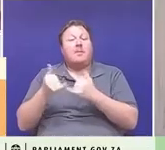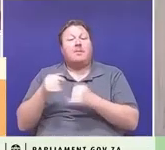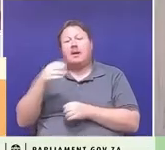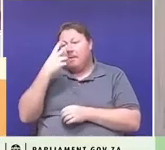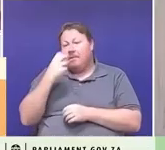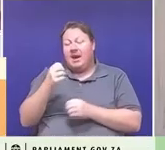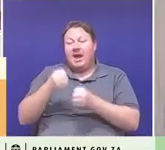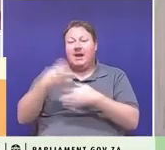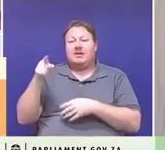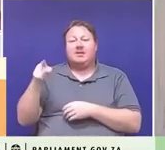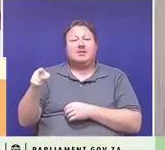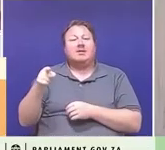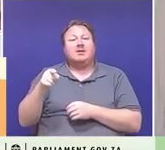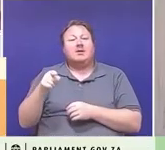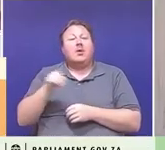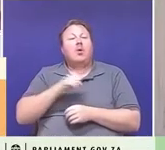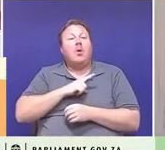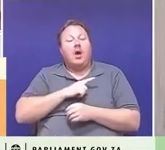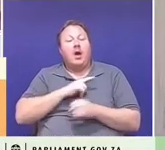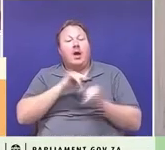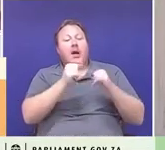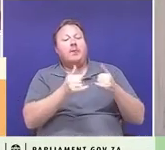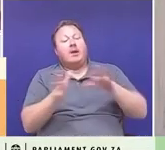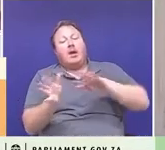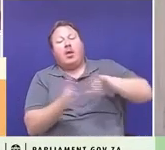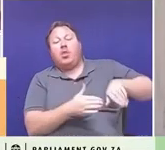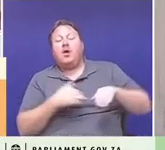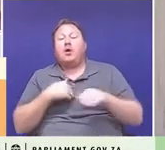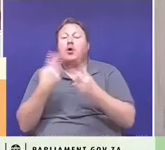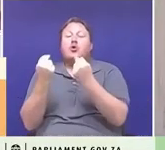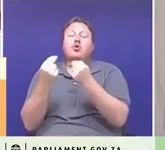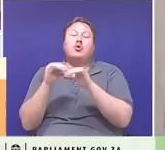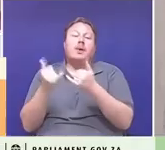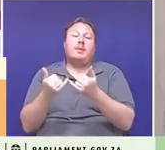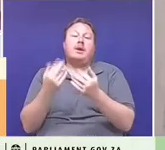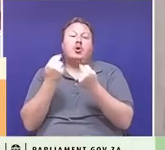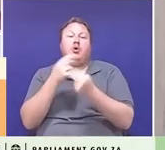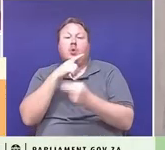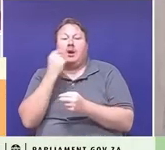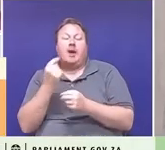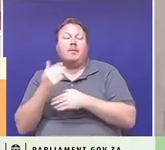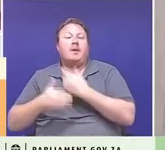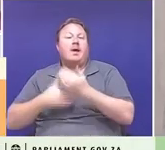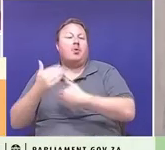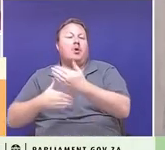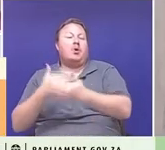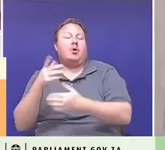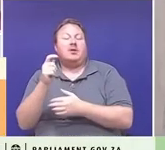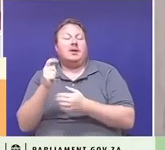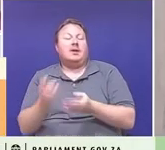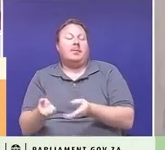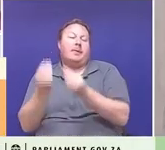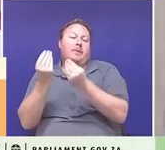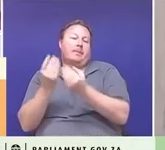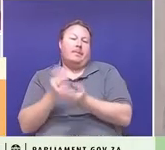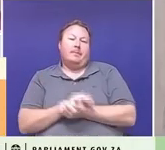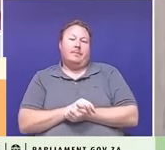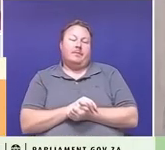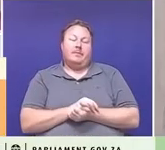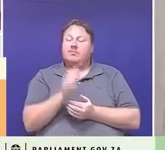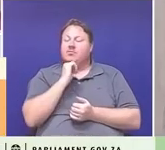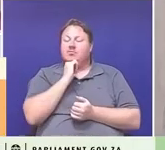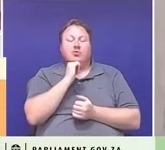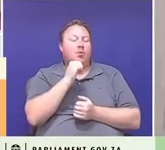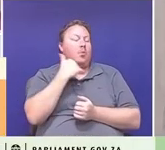be able to go out and open another company on a new name and continue as usual. We